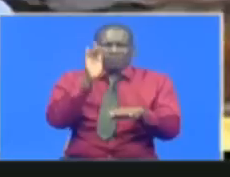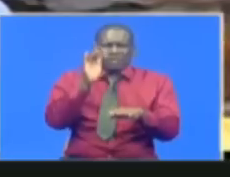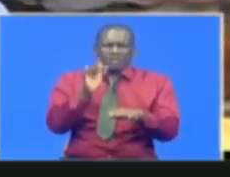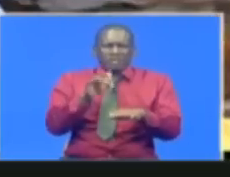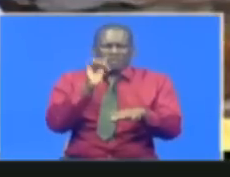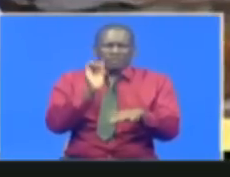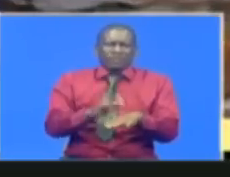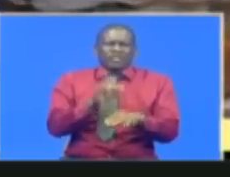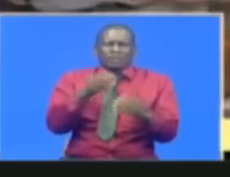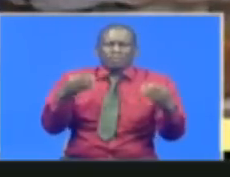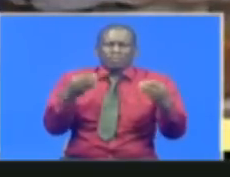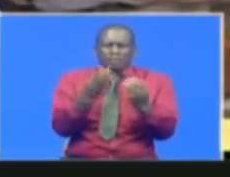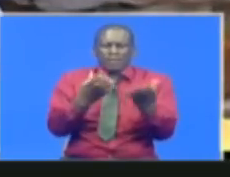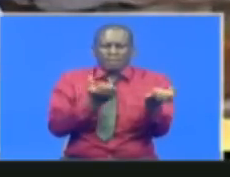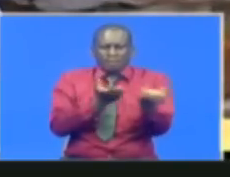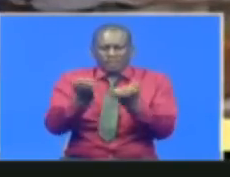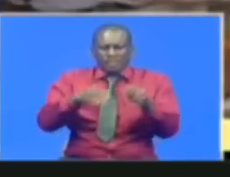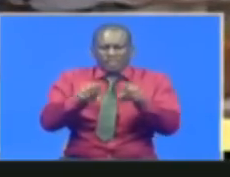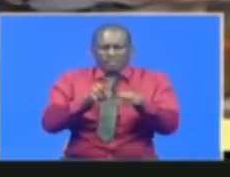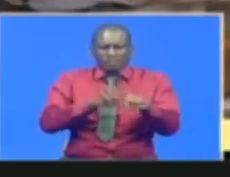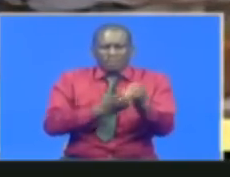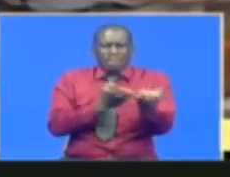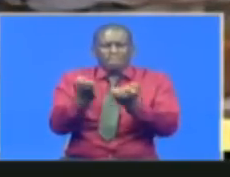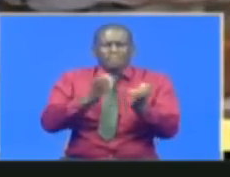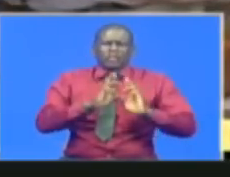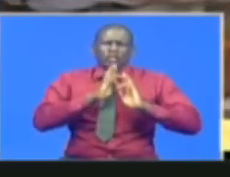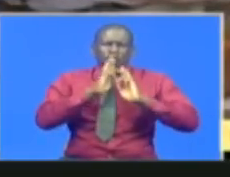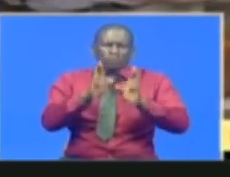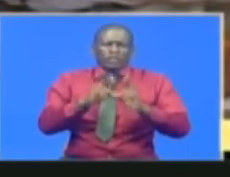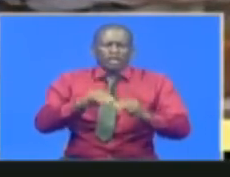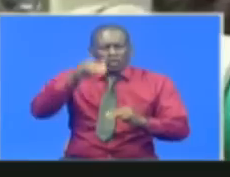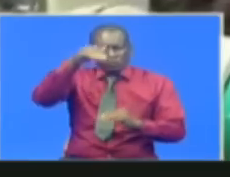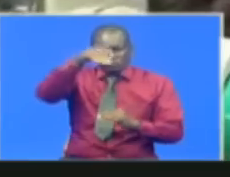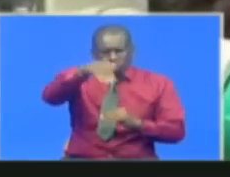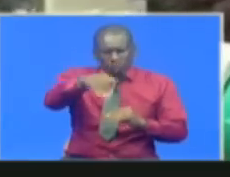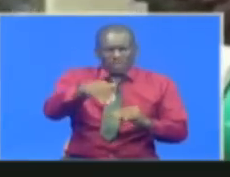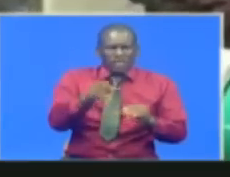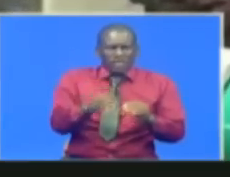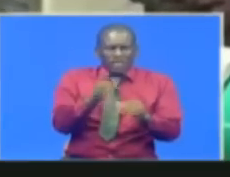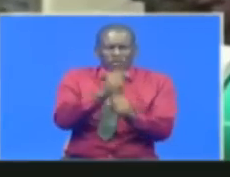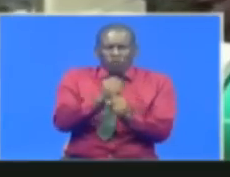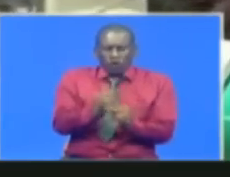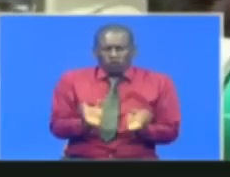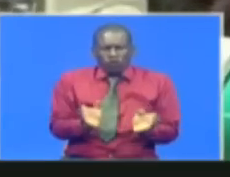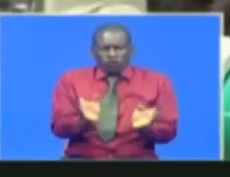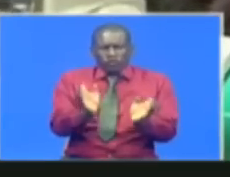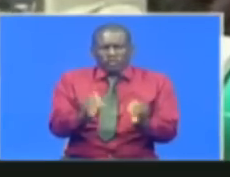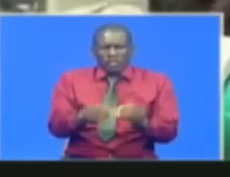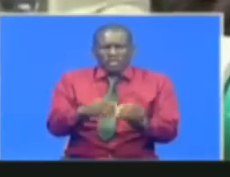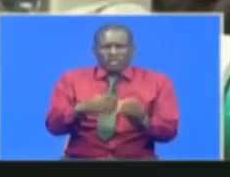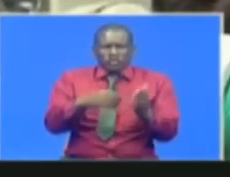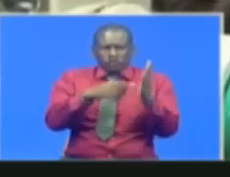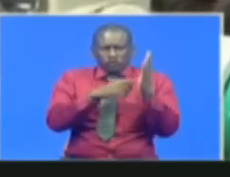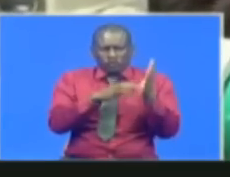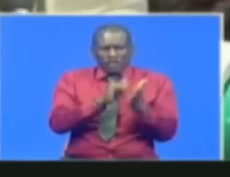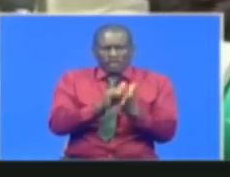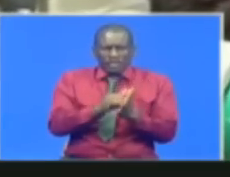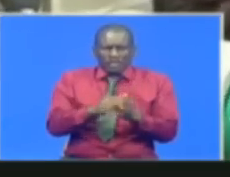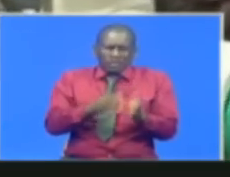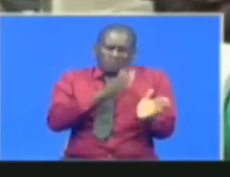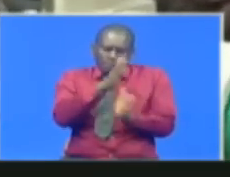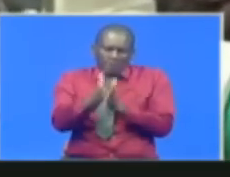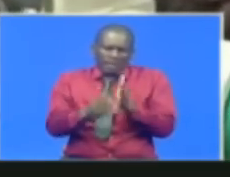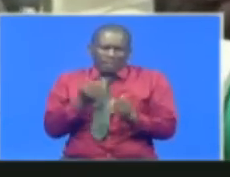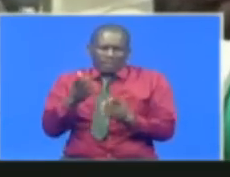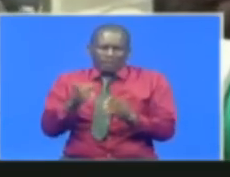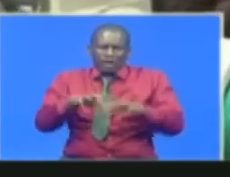business ventures. In the same period, businesses reported a slight decline in the size of the workforce, an indication of belt-tightening measures being adopted